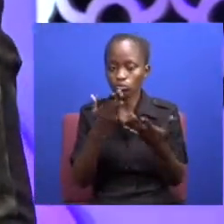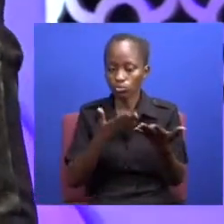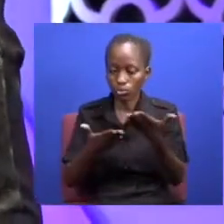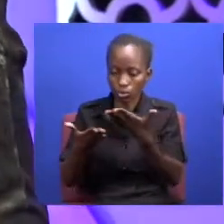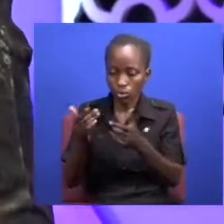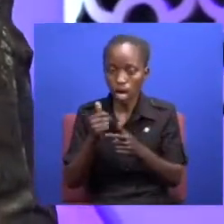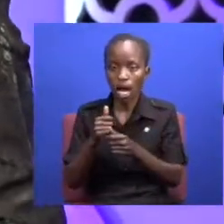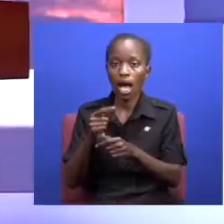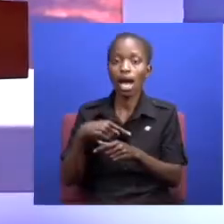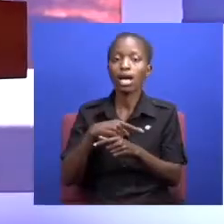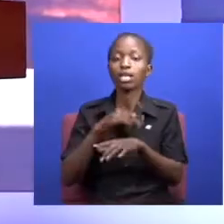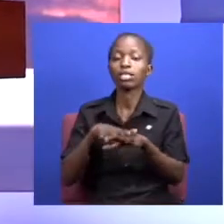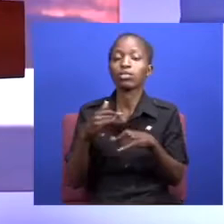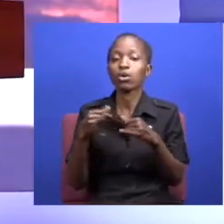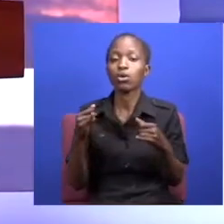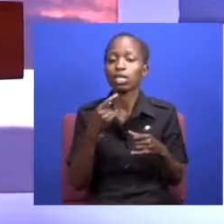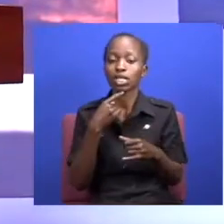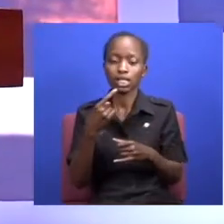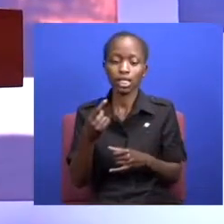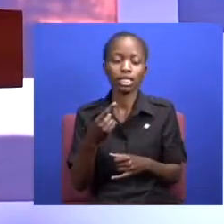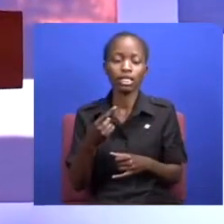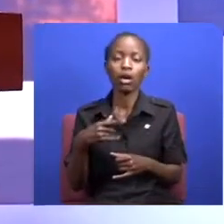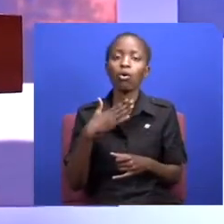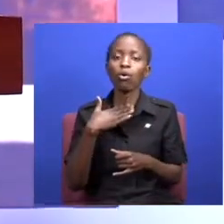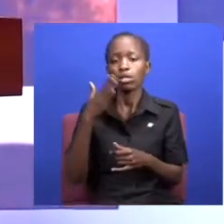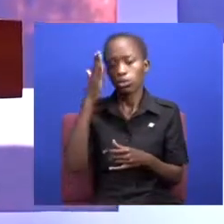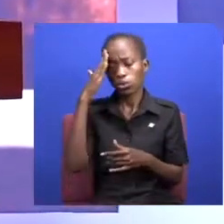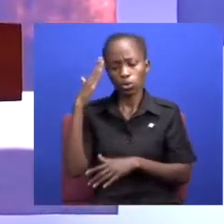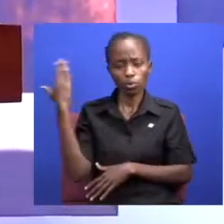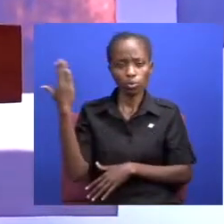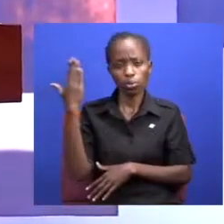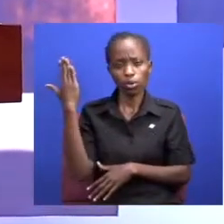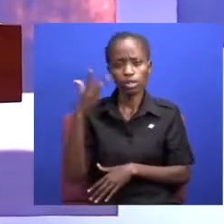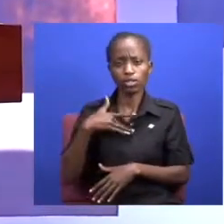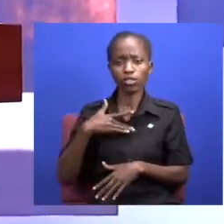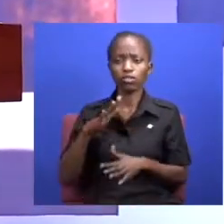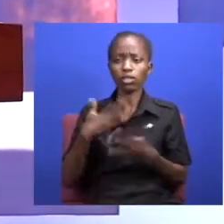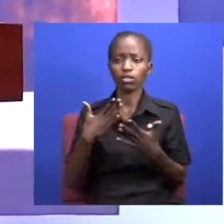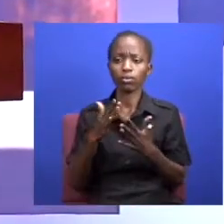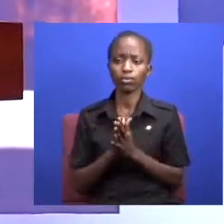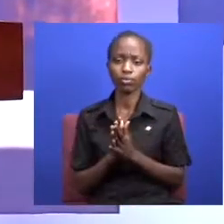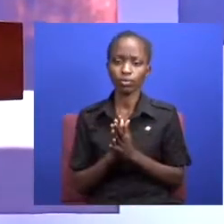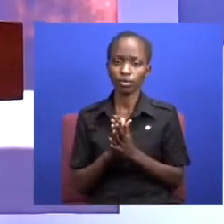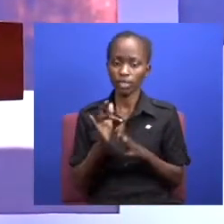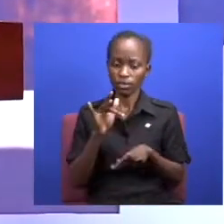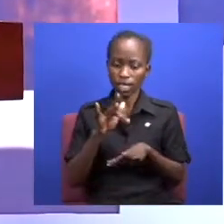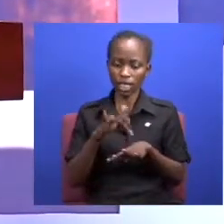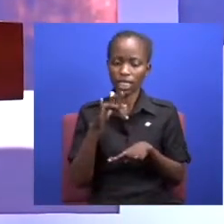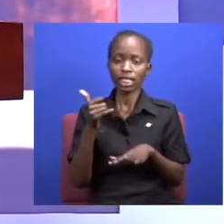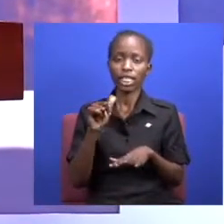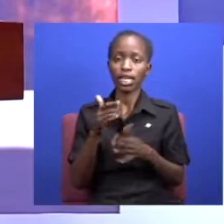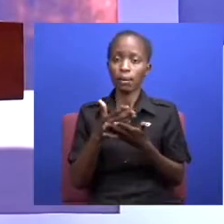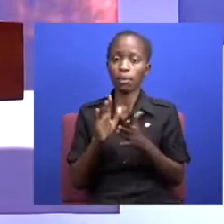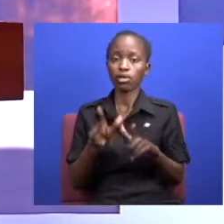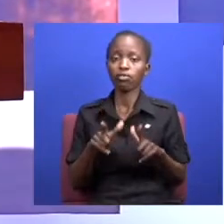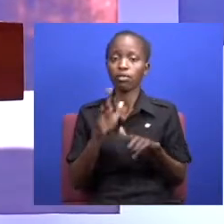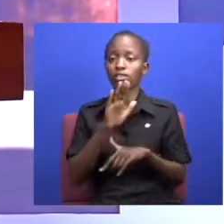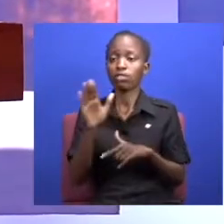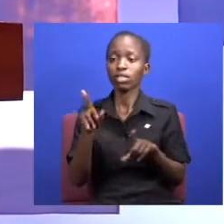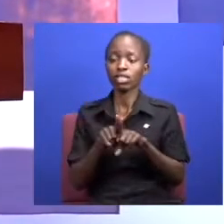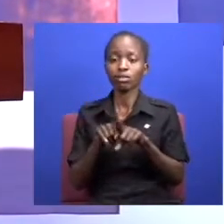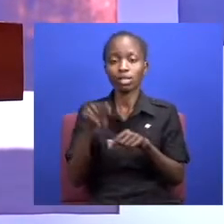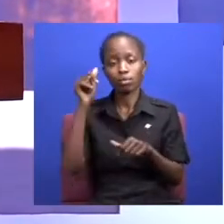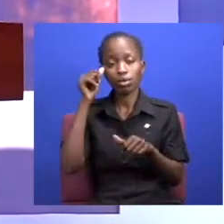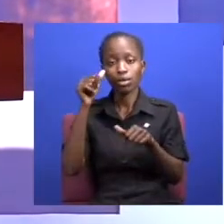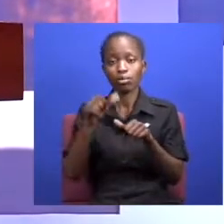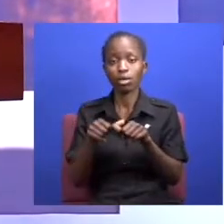Keep engaging us online. Give us your feedback. We'd like to know how this sermon, you know, has spoken to any area of your life. It will be really a joy.